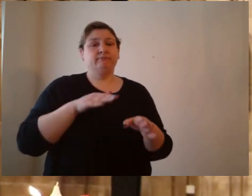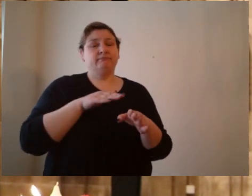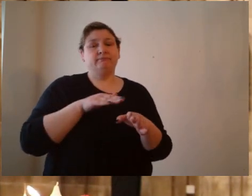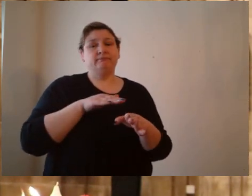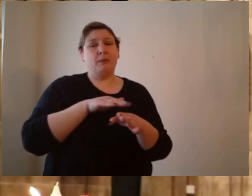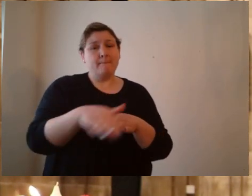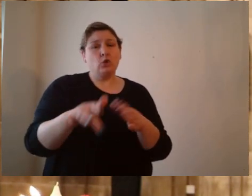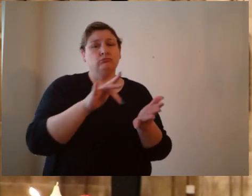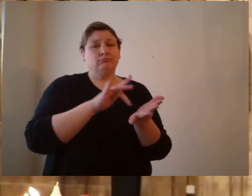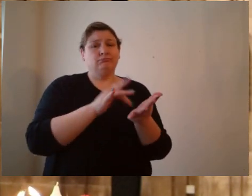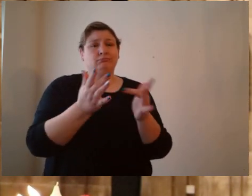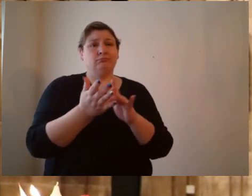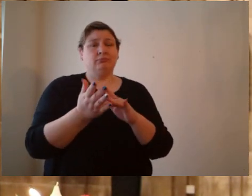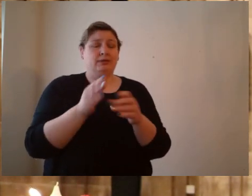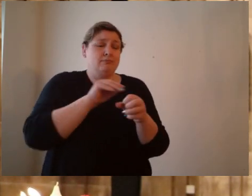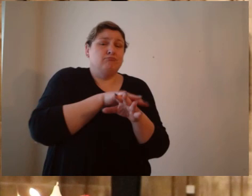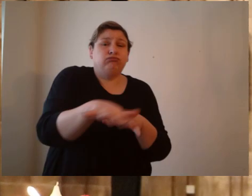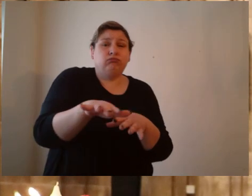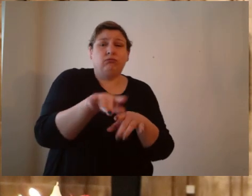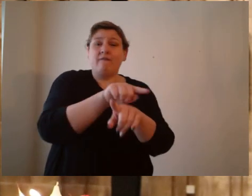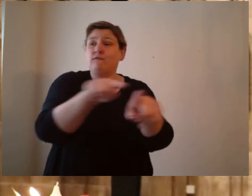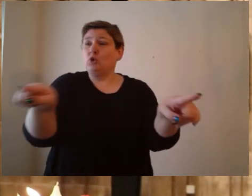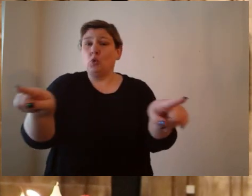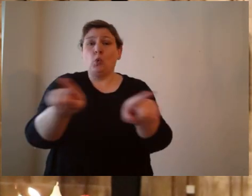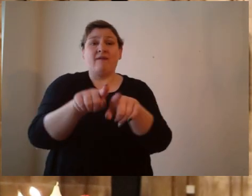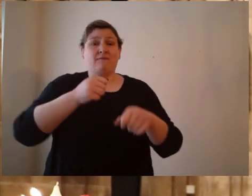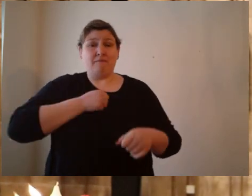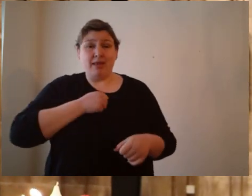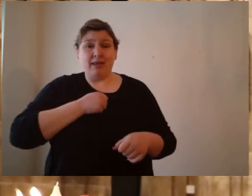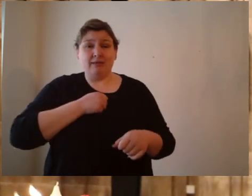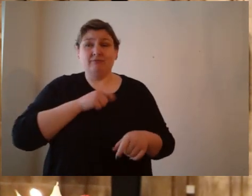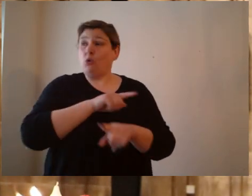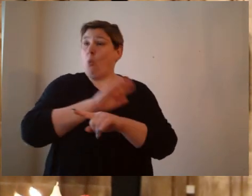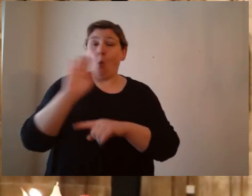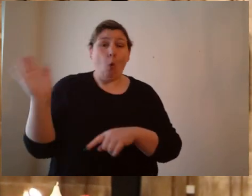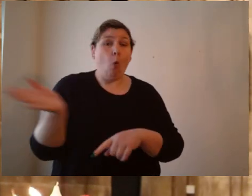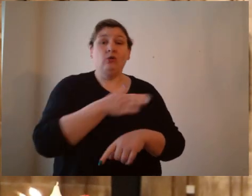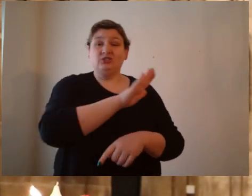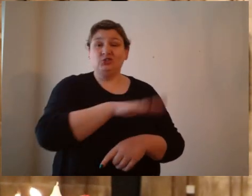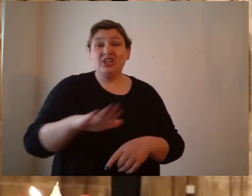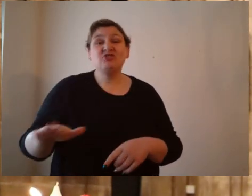The blood of Jesus poured out for us, for you and for me, for his children.